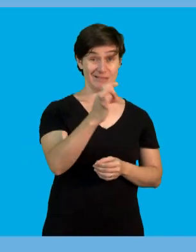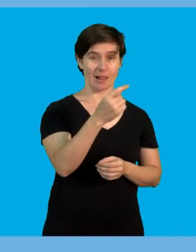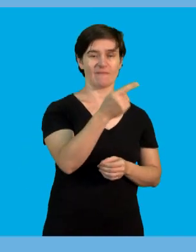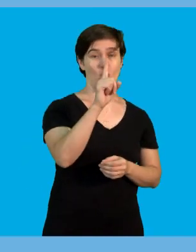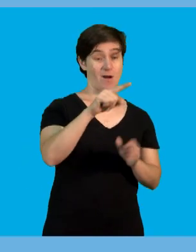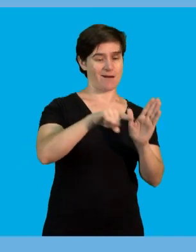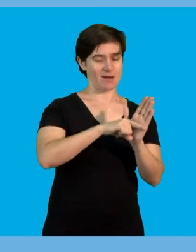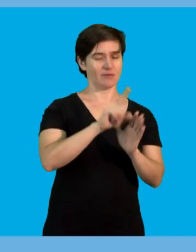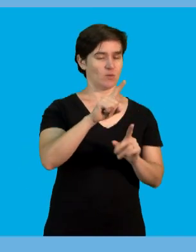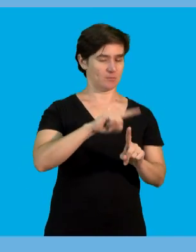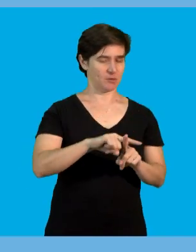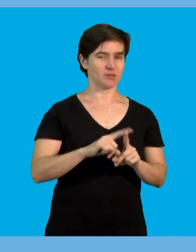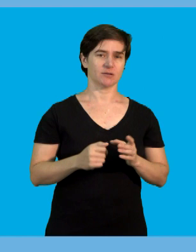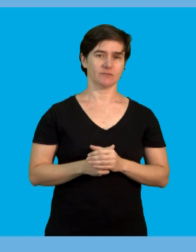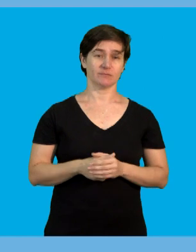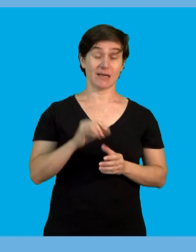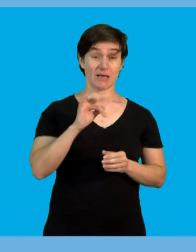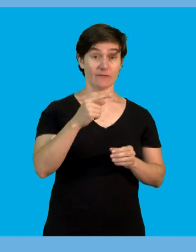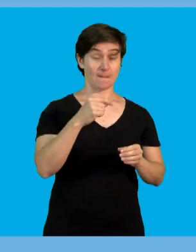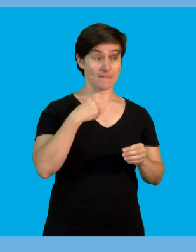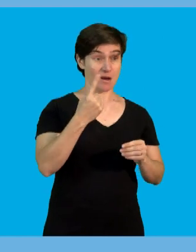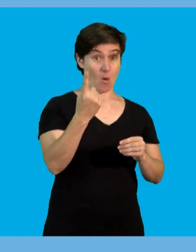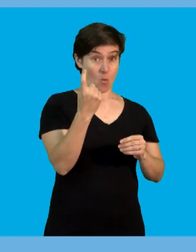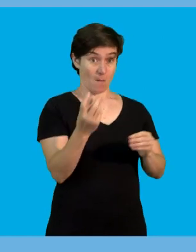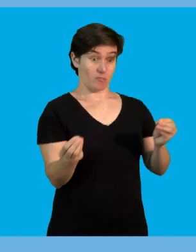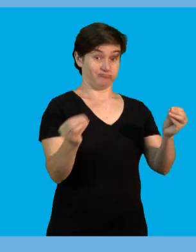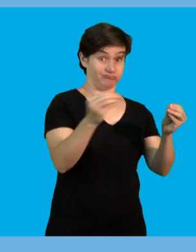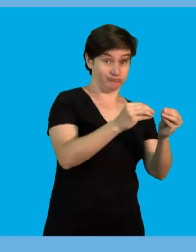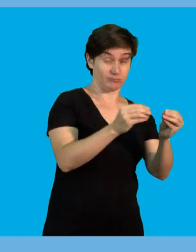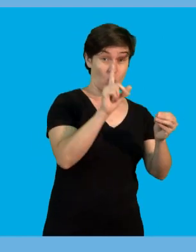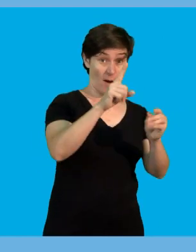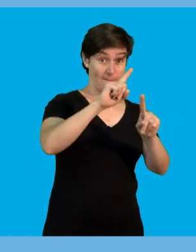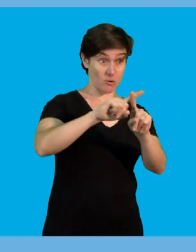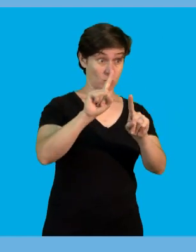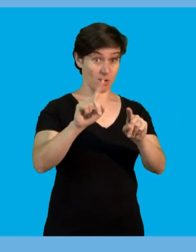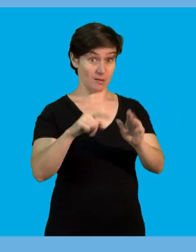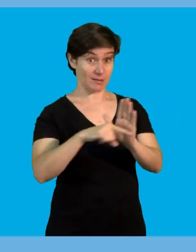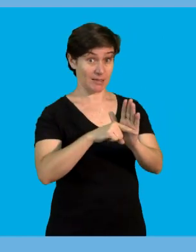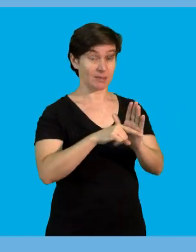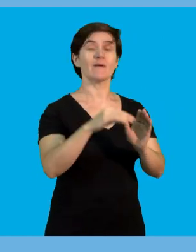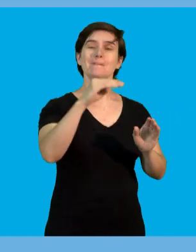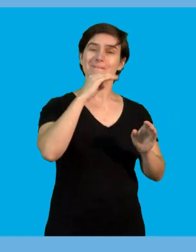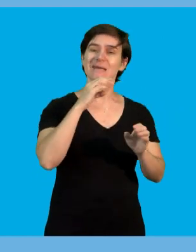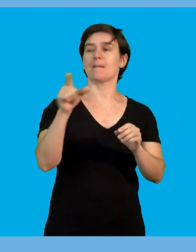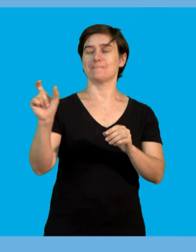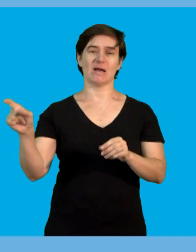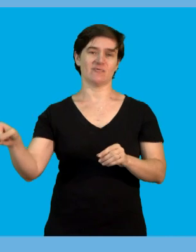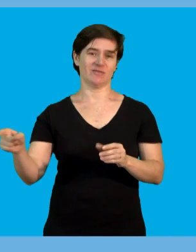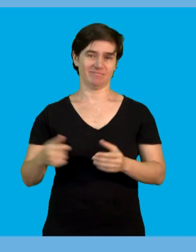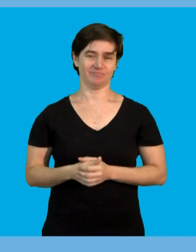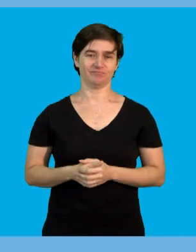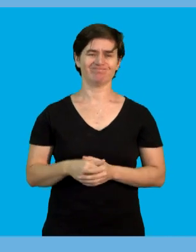One negative terminal and positive terminal. So should I have more of these, I'm going to make up a battery. Then